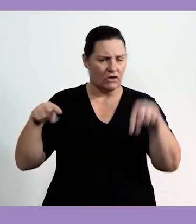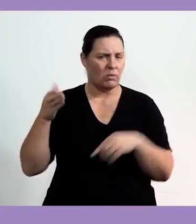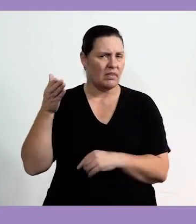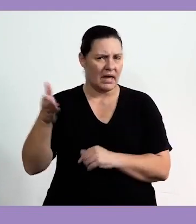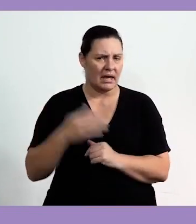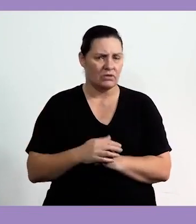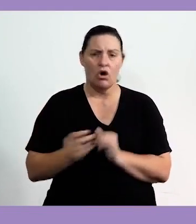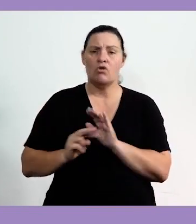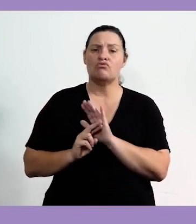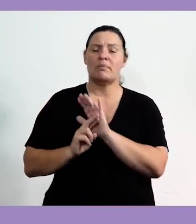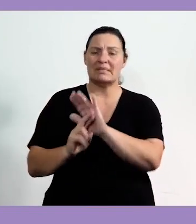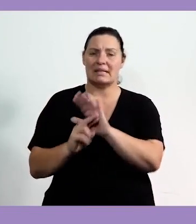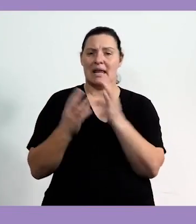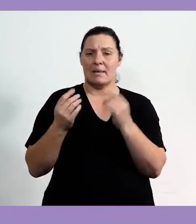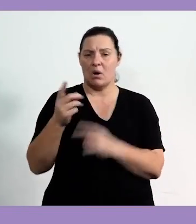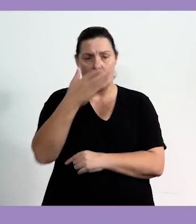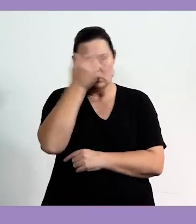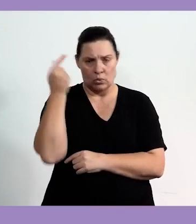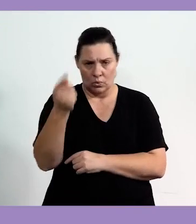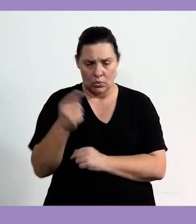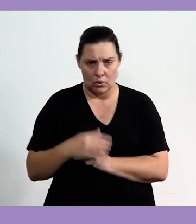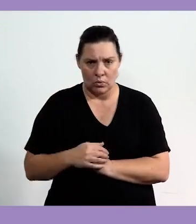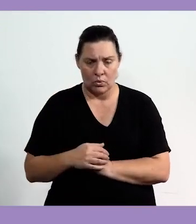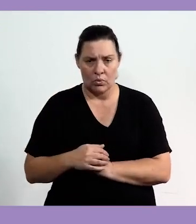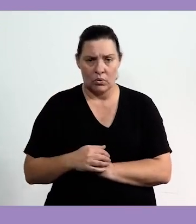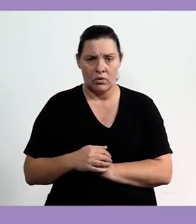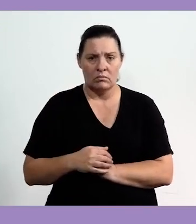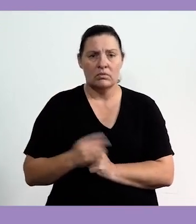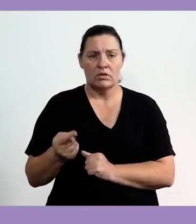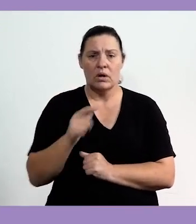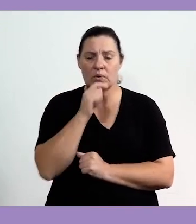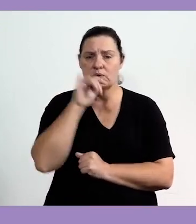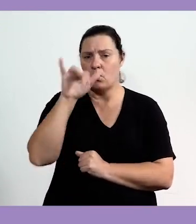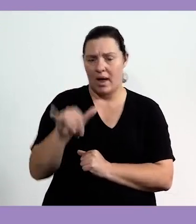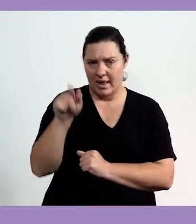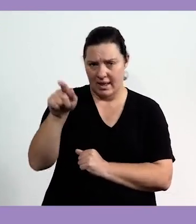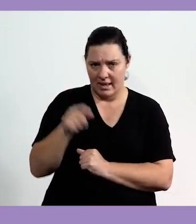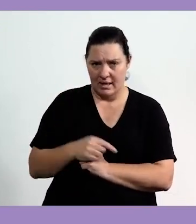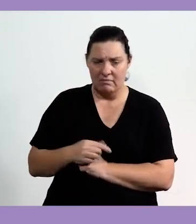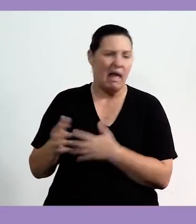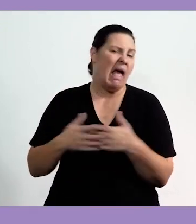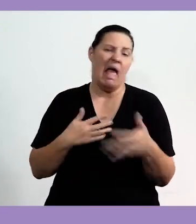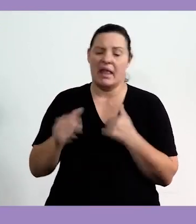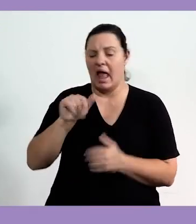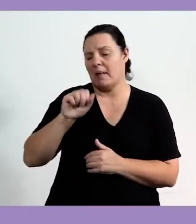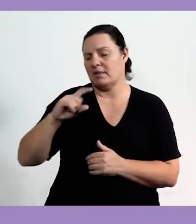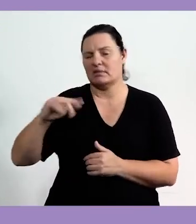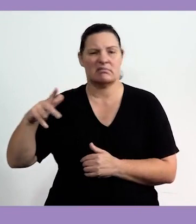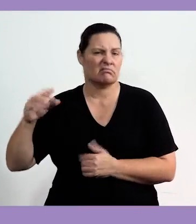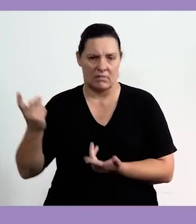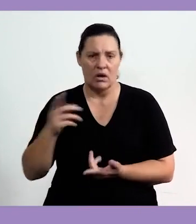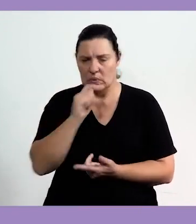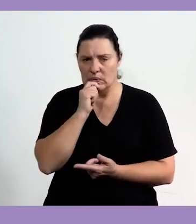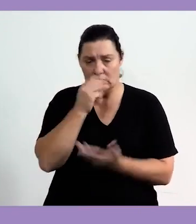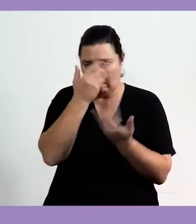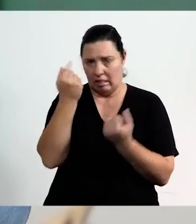just put a variable just to represent that number that we do not know. So let us use y. Remember, you can use any